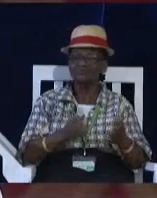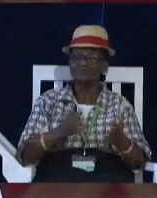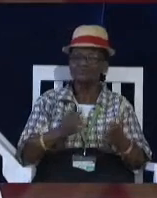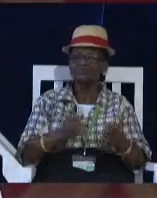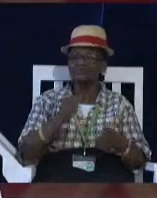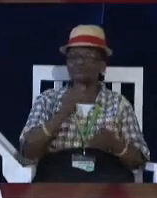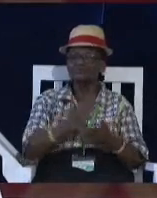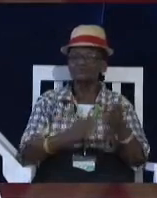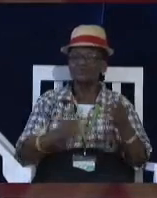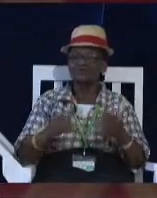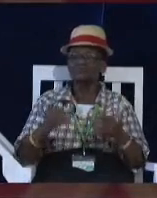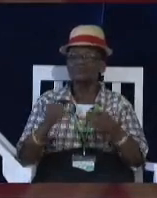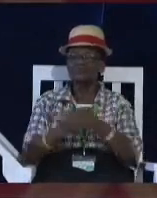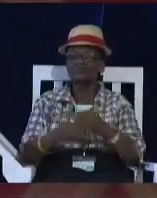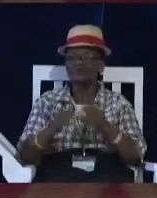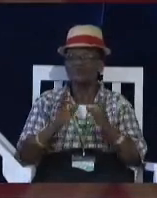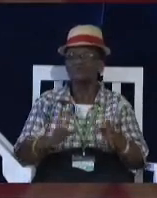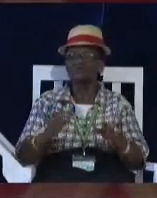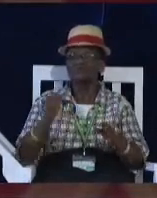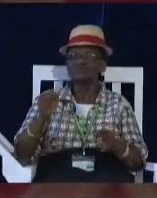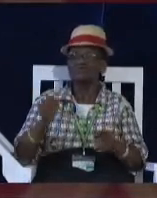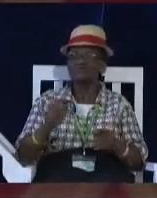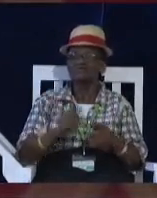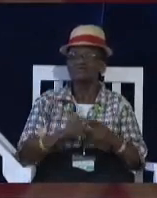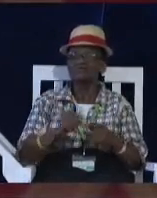some officers in his future to me.